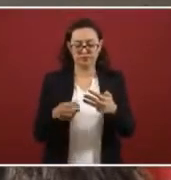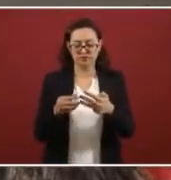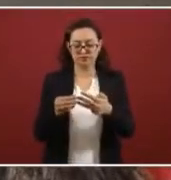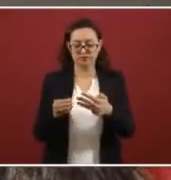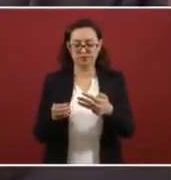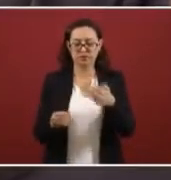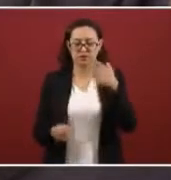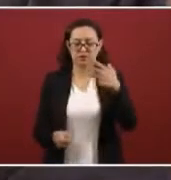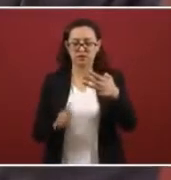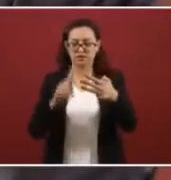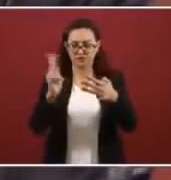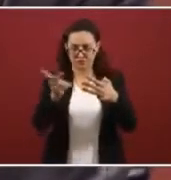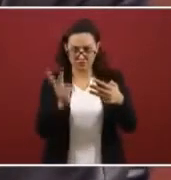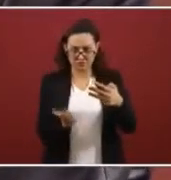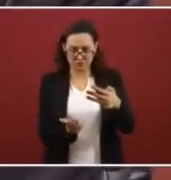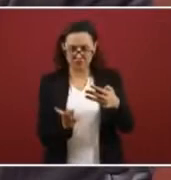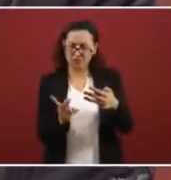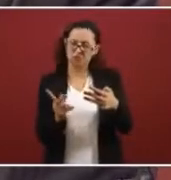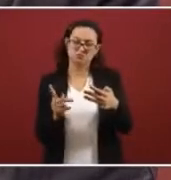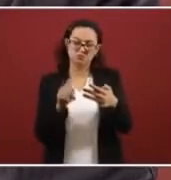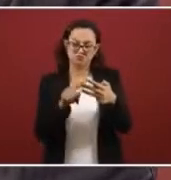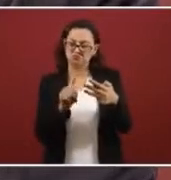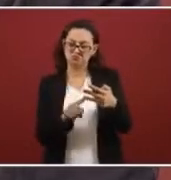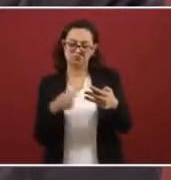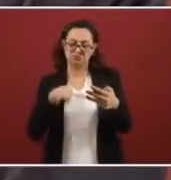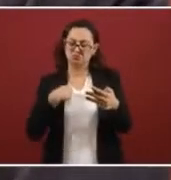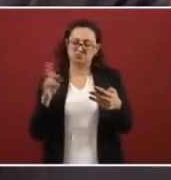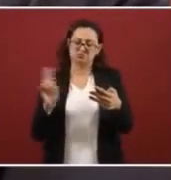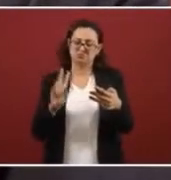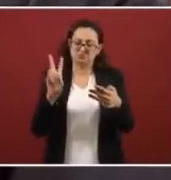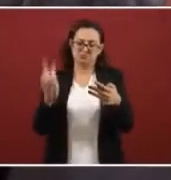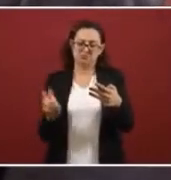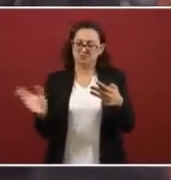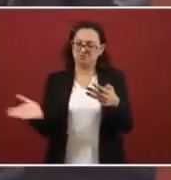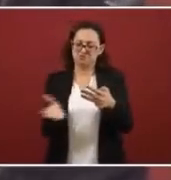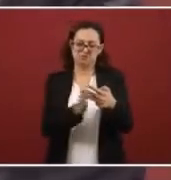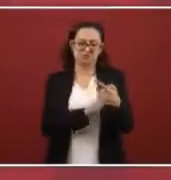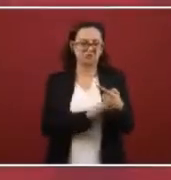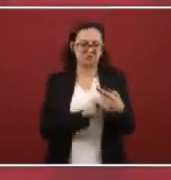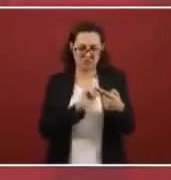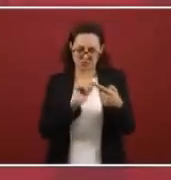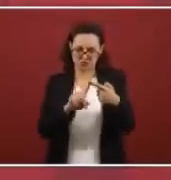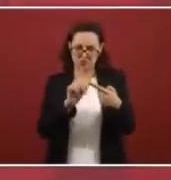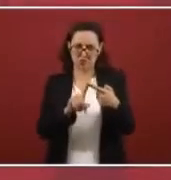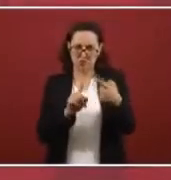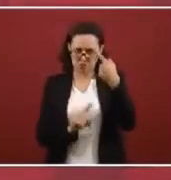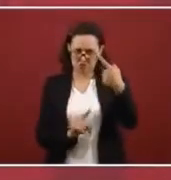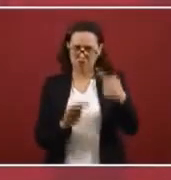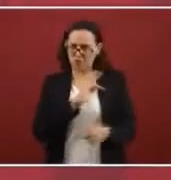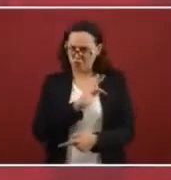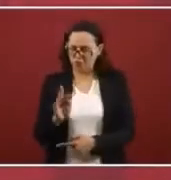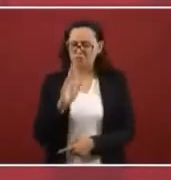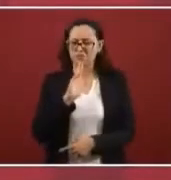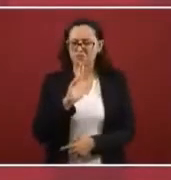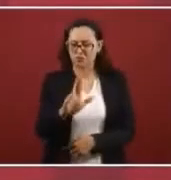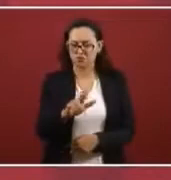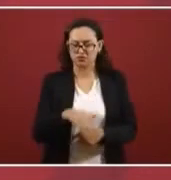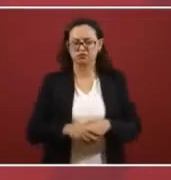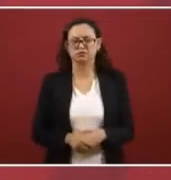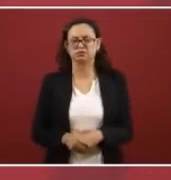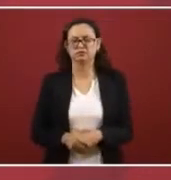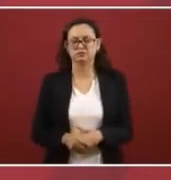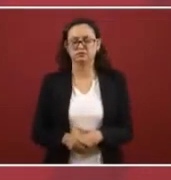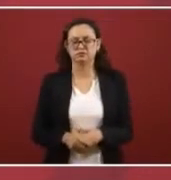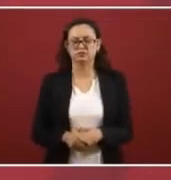no me corresponden, pero una sí. I can ask, answer one of your questions, the other ones don't. Contento, I'm very happy with the